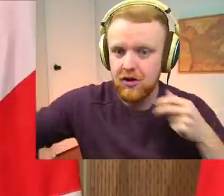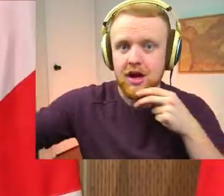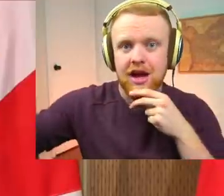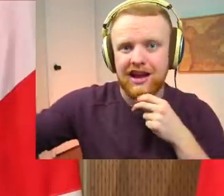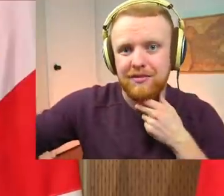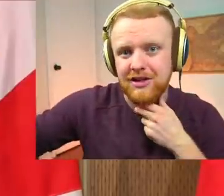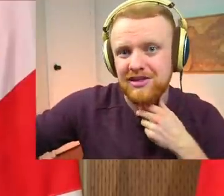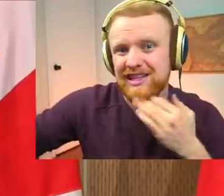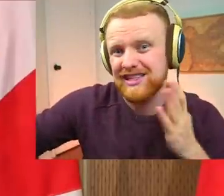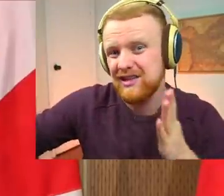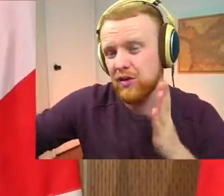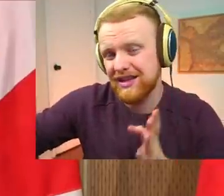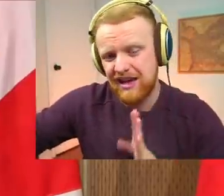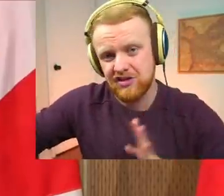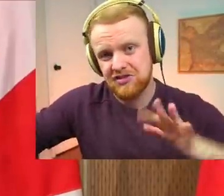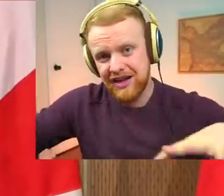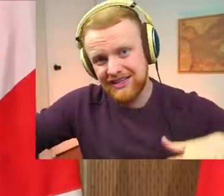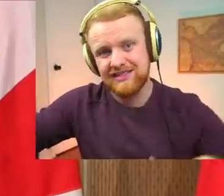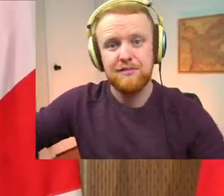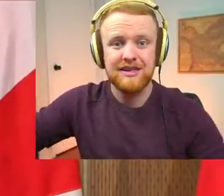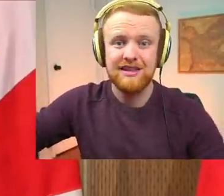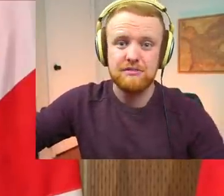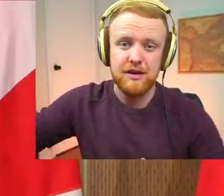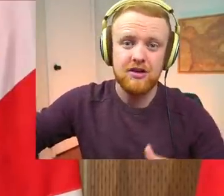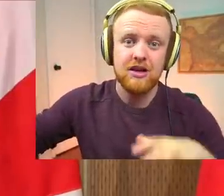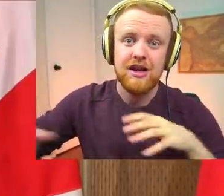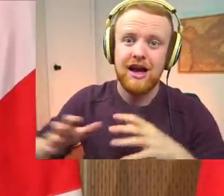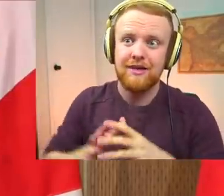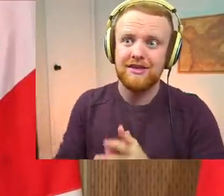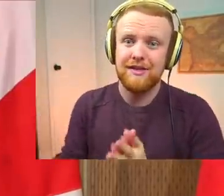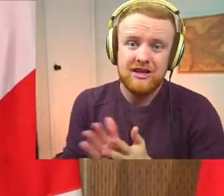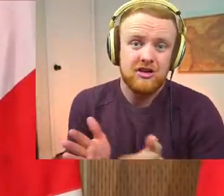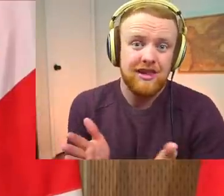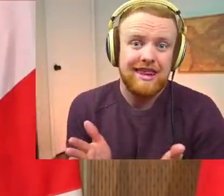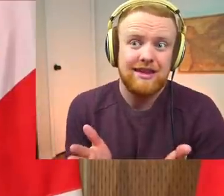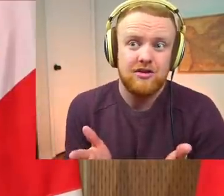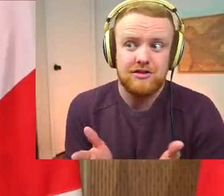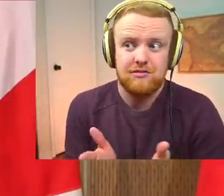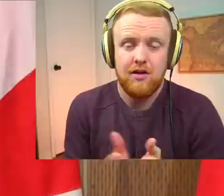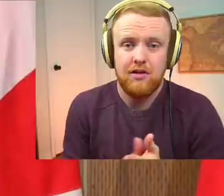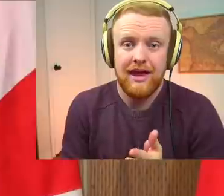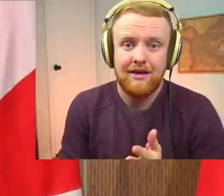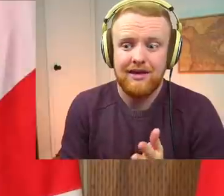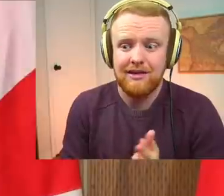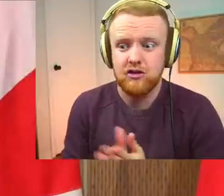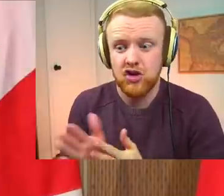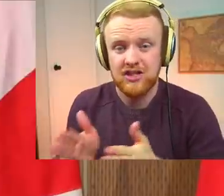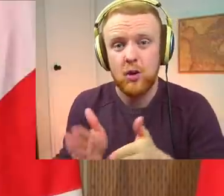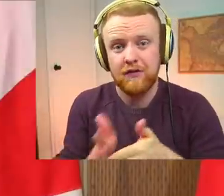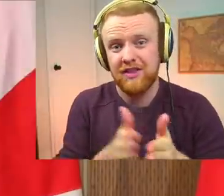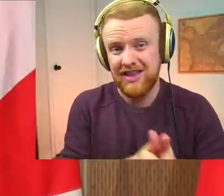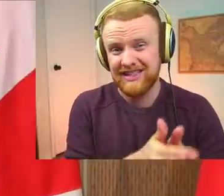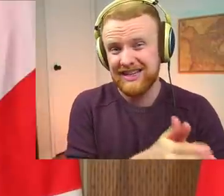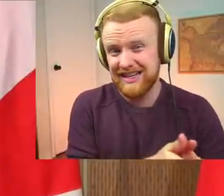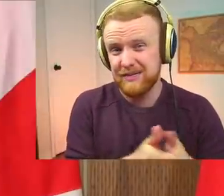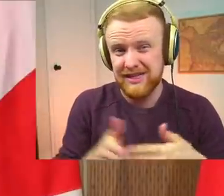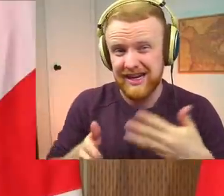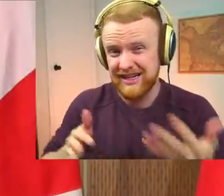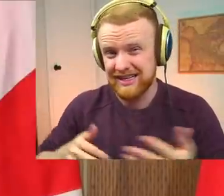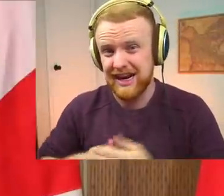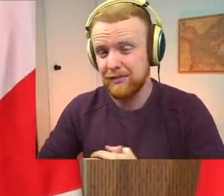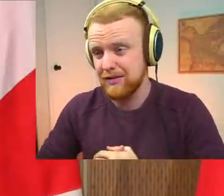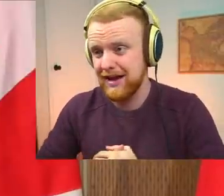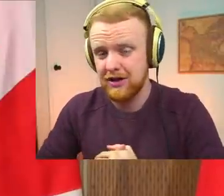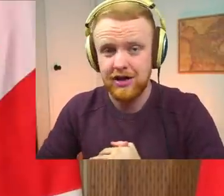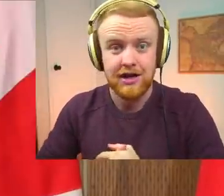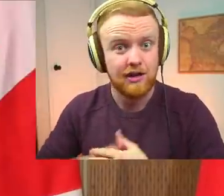So it'll be interesting to see what they actually try to slip into this bill to make sure that there's... like they're just going for the things that need to be done